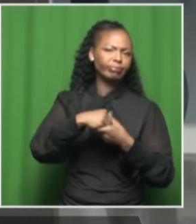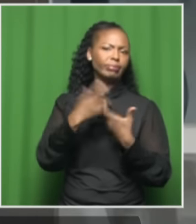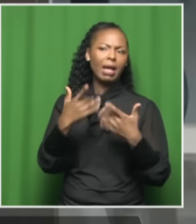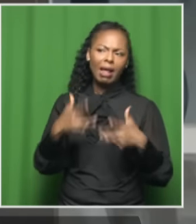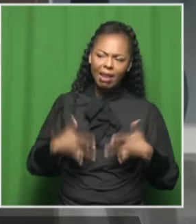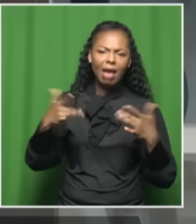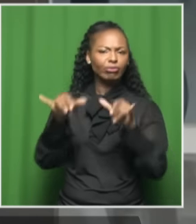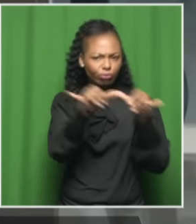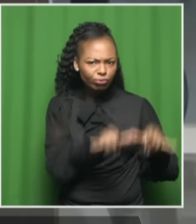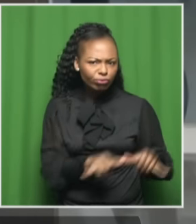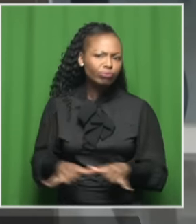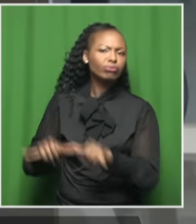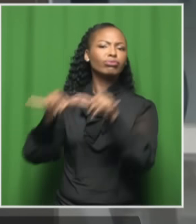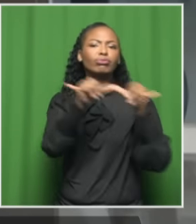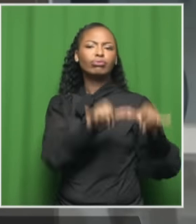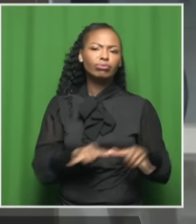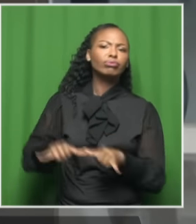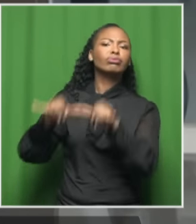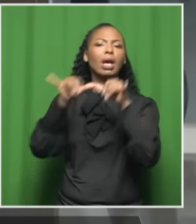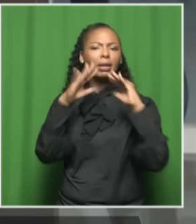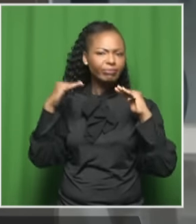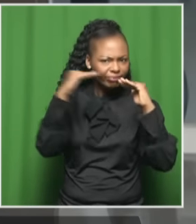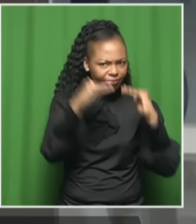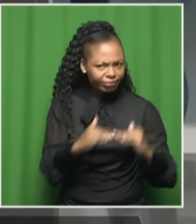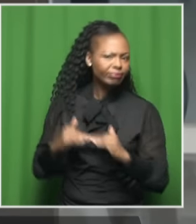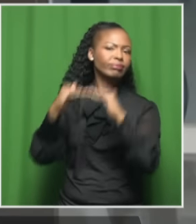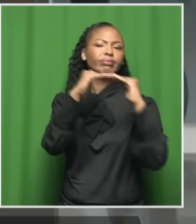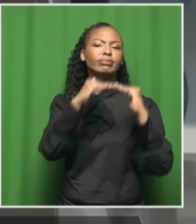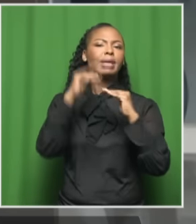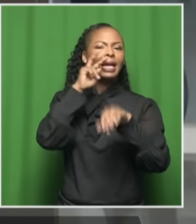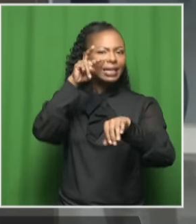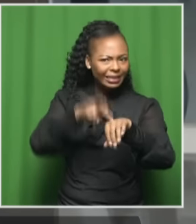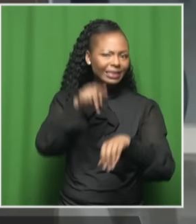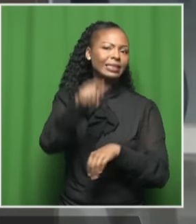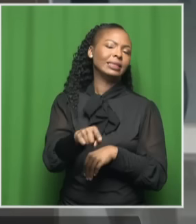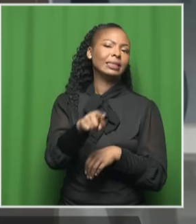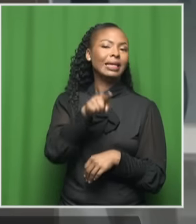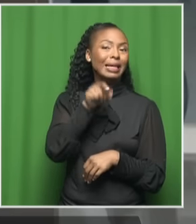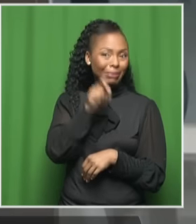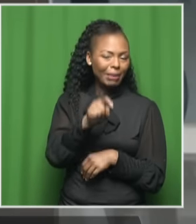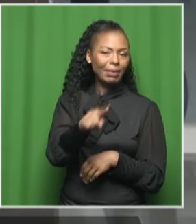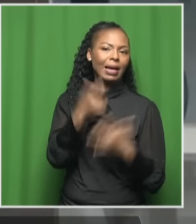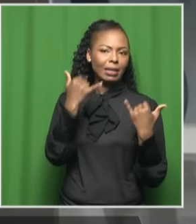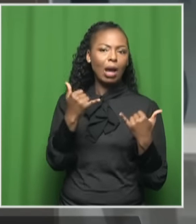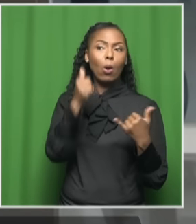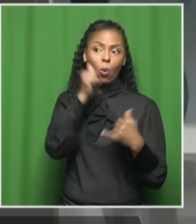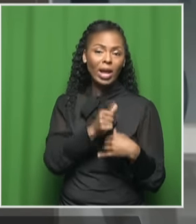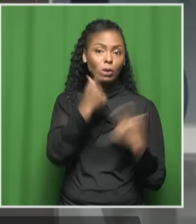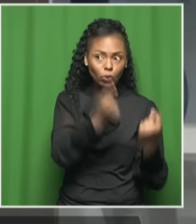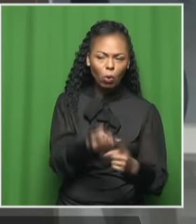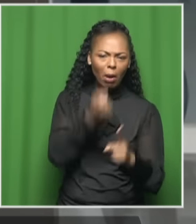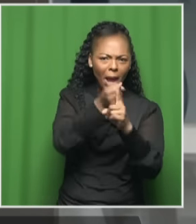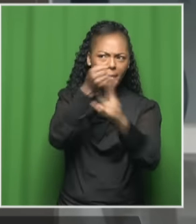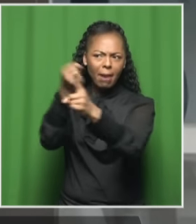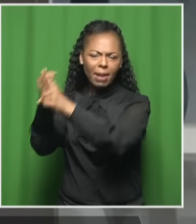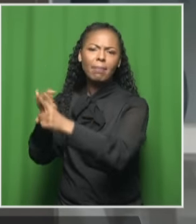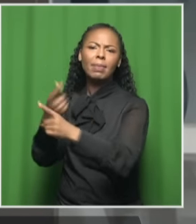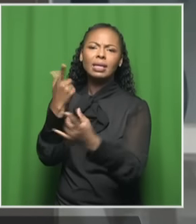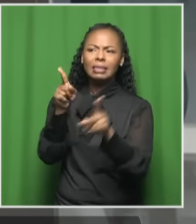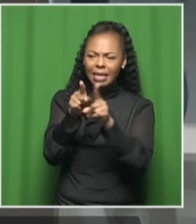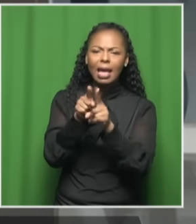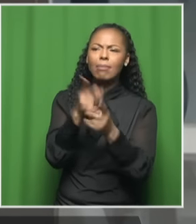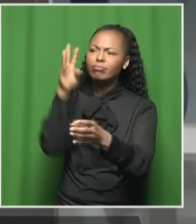unity and together as a unit. Yeah. And it is for those kind of convictions that led him to be in those political spaces and